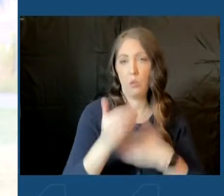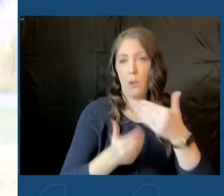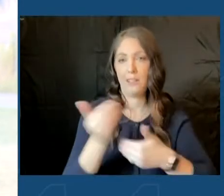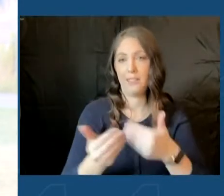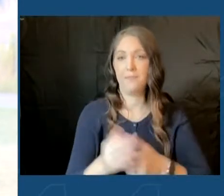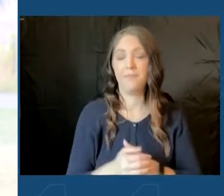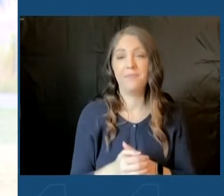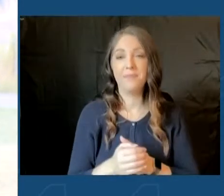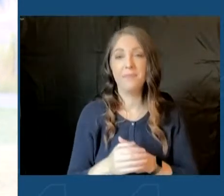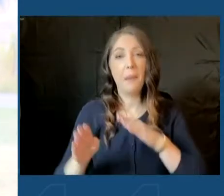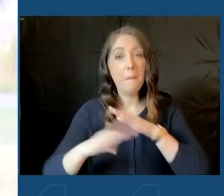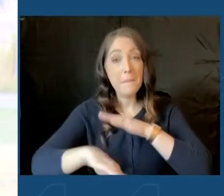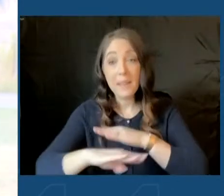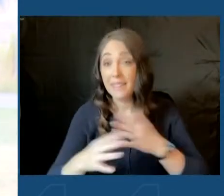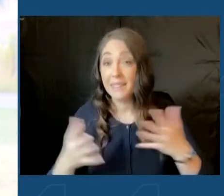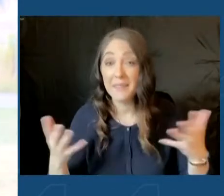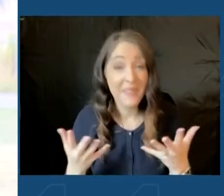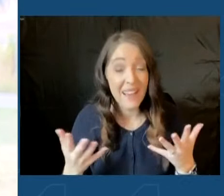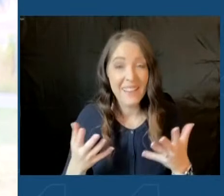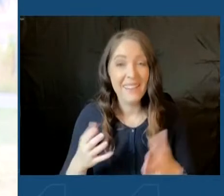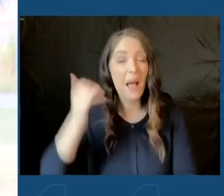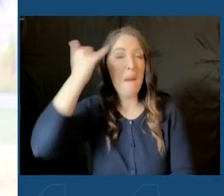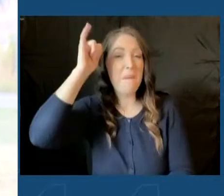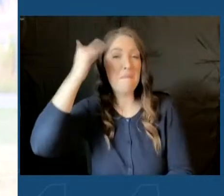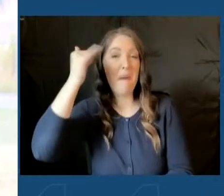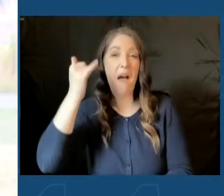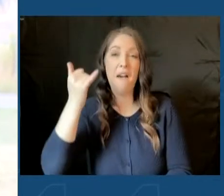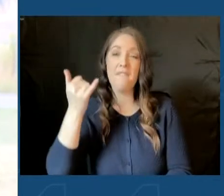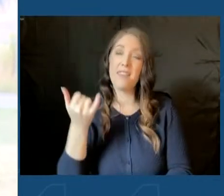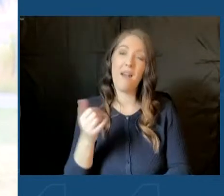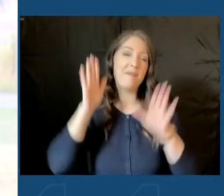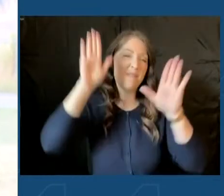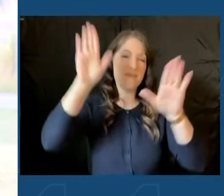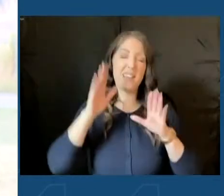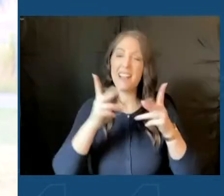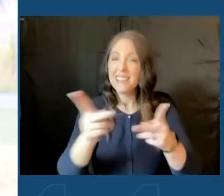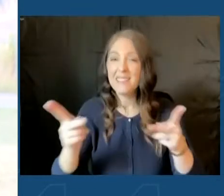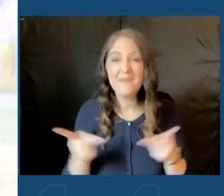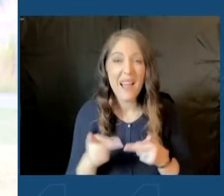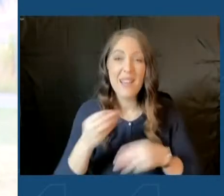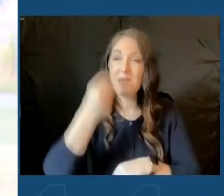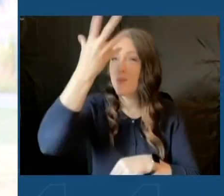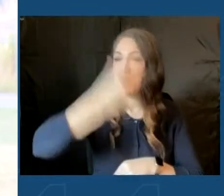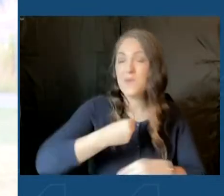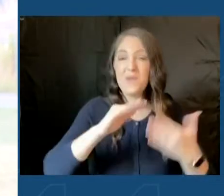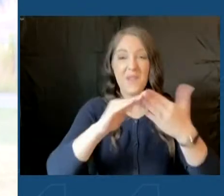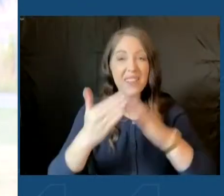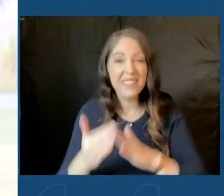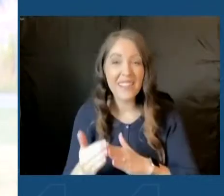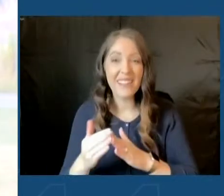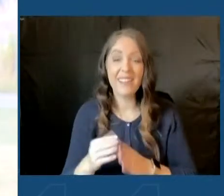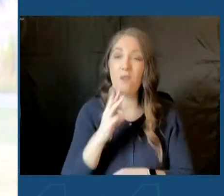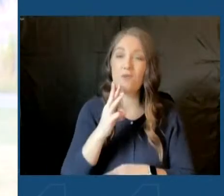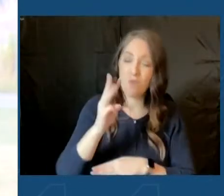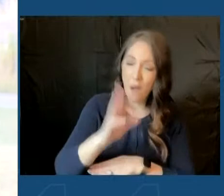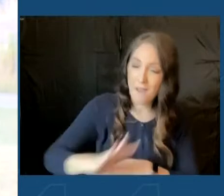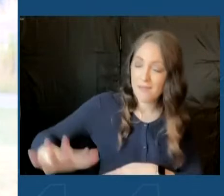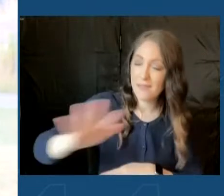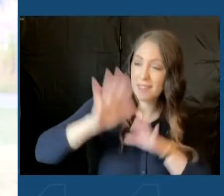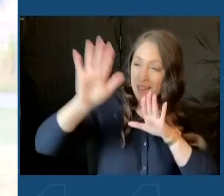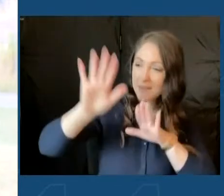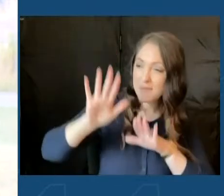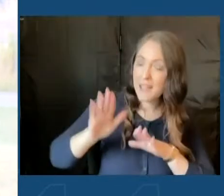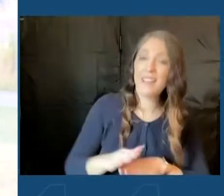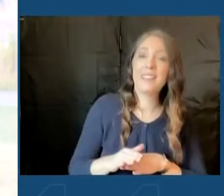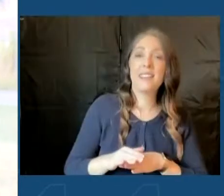is Buffalo's a happening place. It's a beautiful city with a great waterfront, a great governor who proudly calls